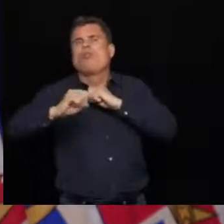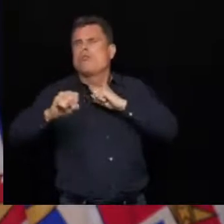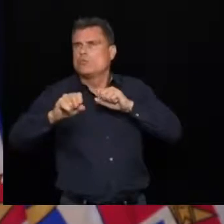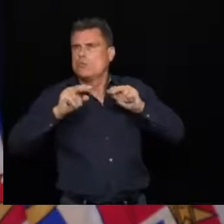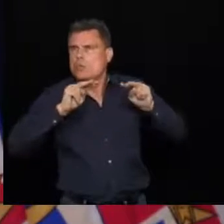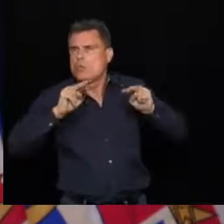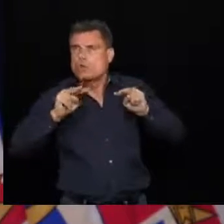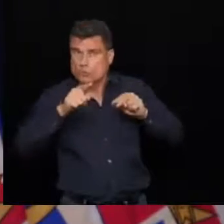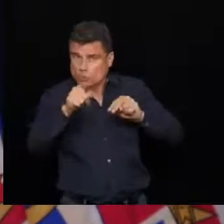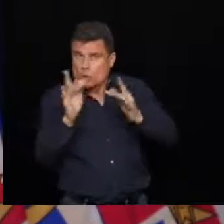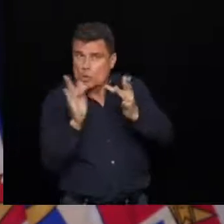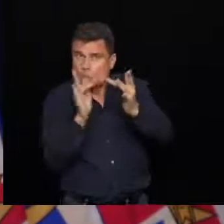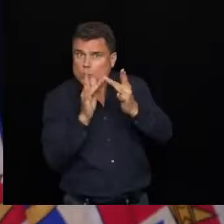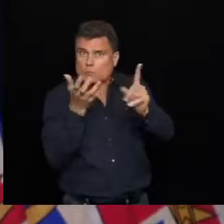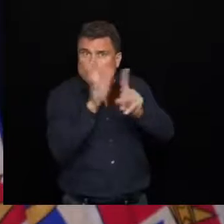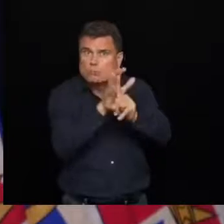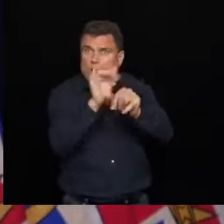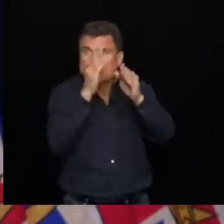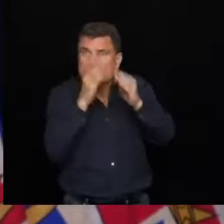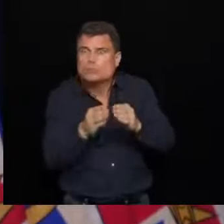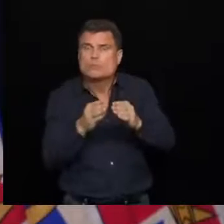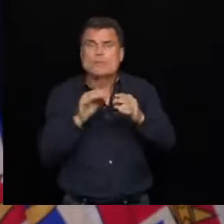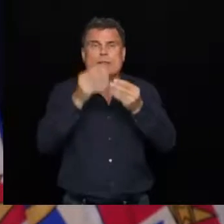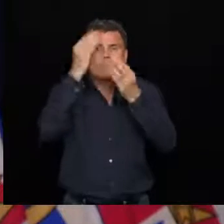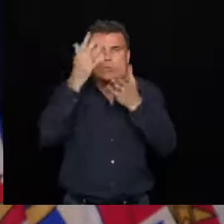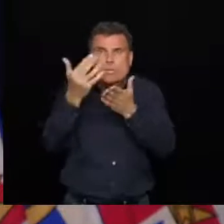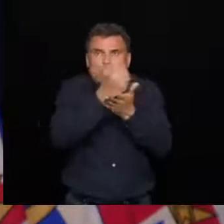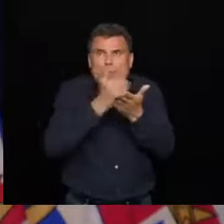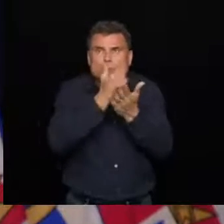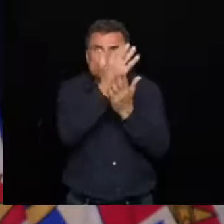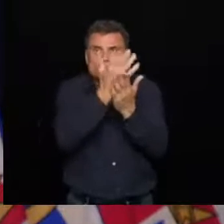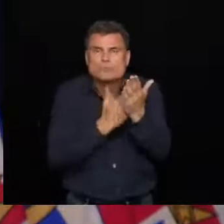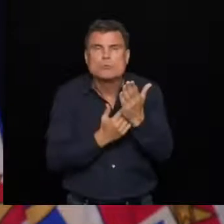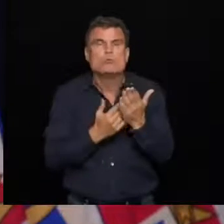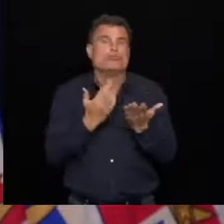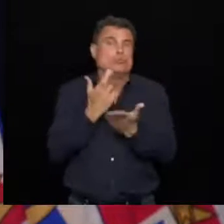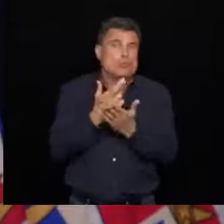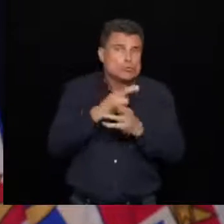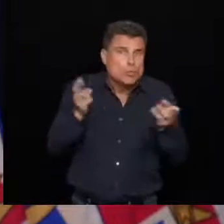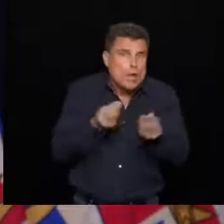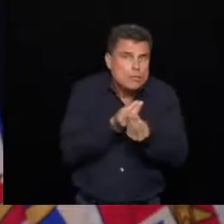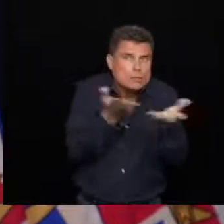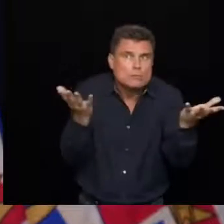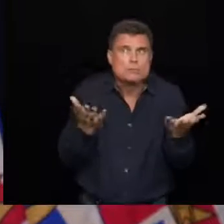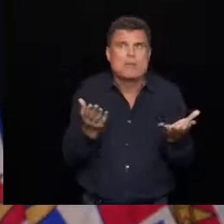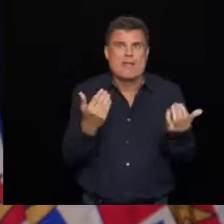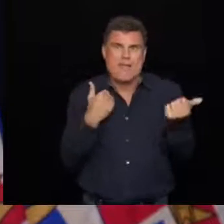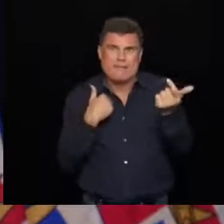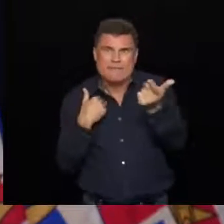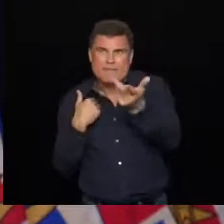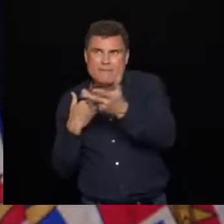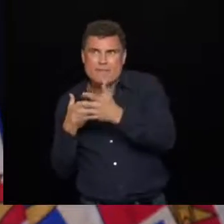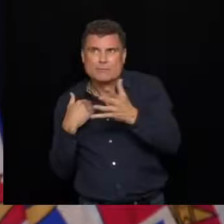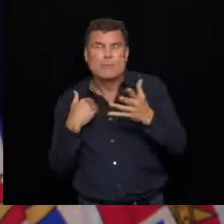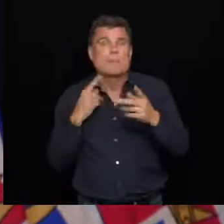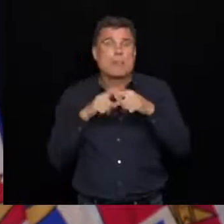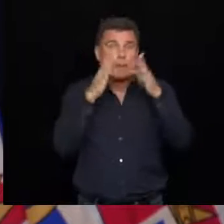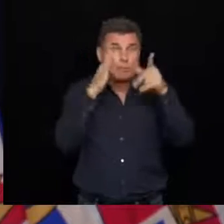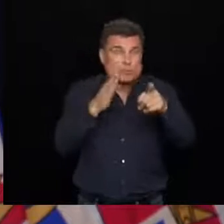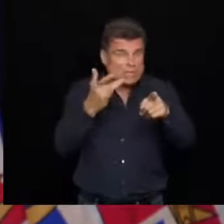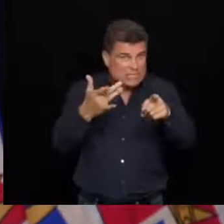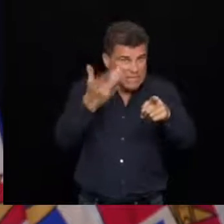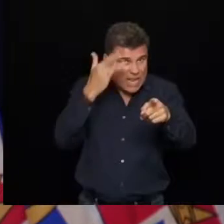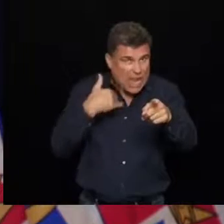to ensure and support people to self-isolate? Can we connect cases with where they are? We're also looking at